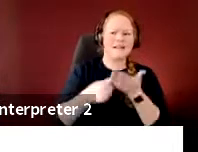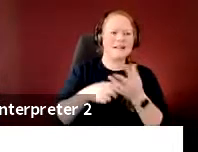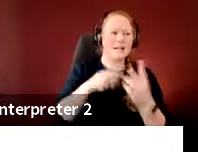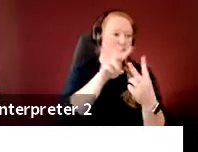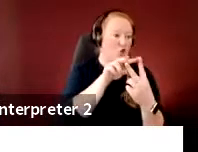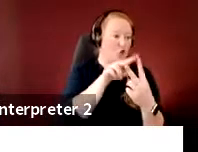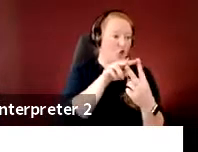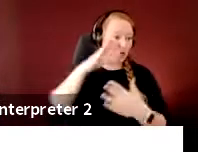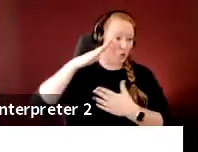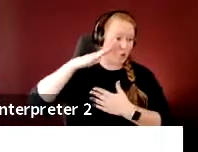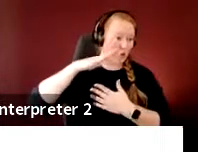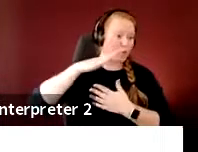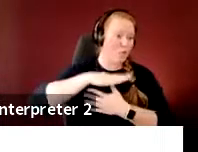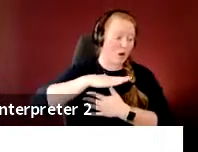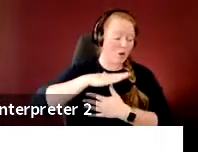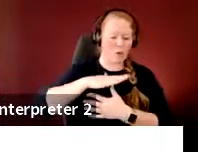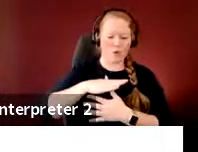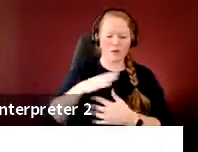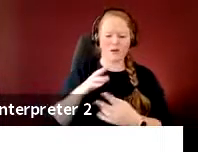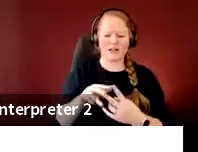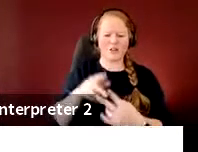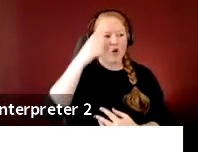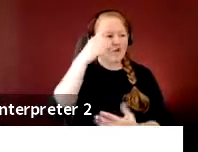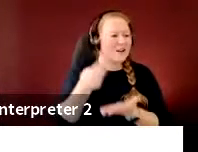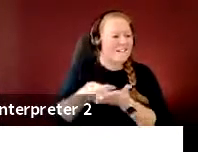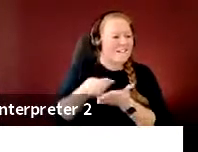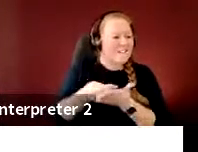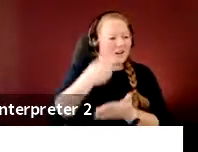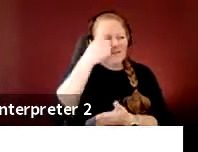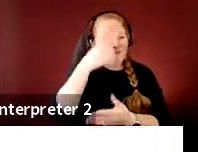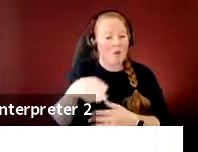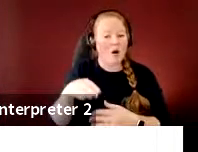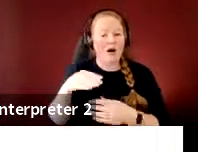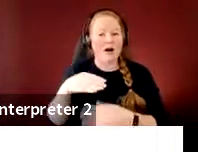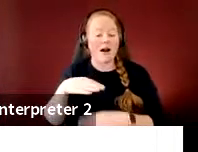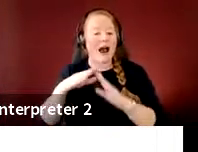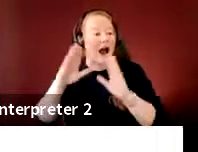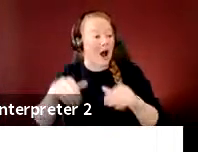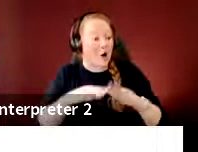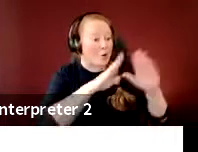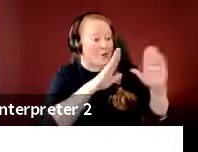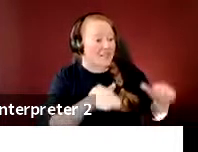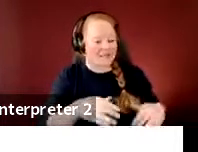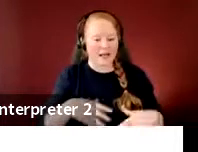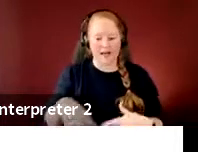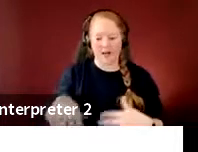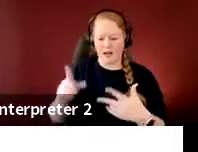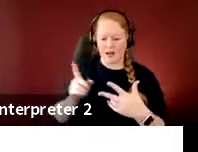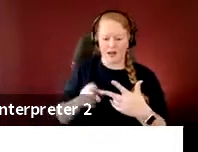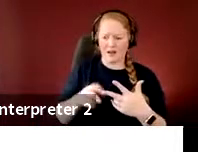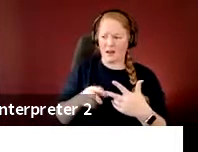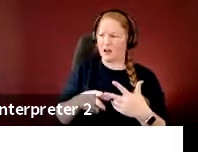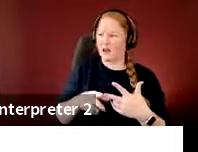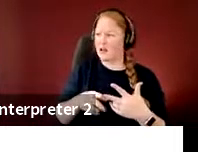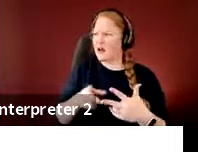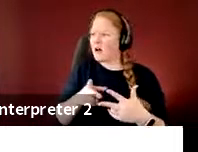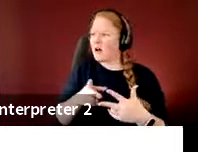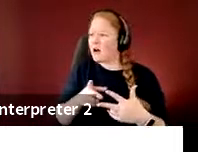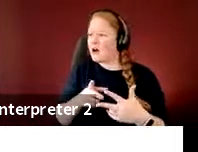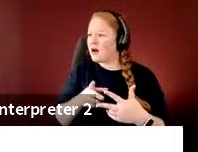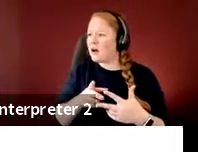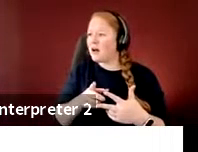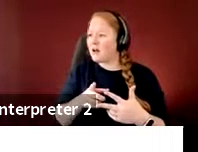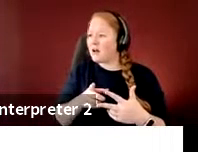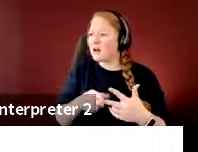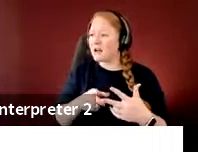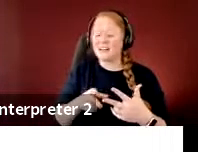is around funding for housing and rental assistance, and funding, and priority 3, which is support for our unhoused neighbors. One of the